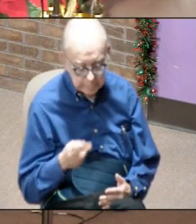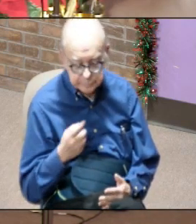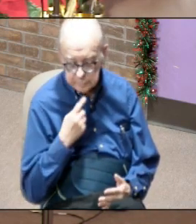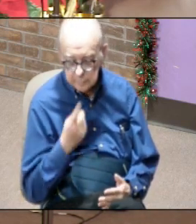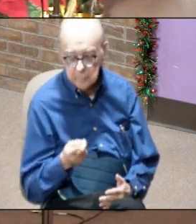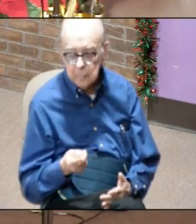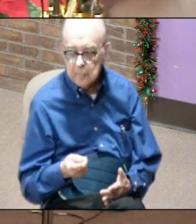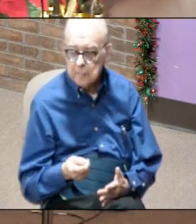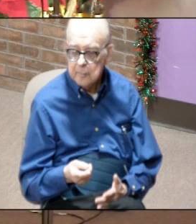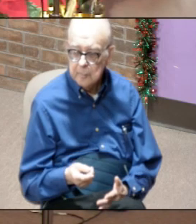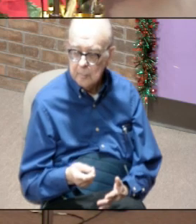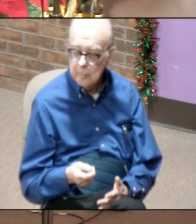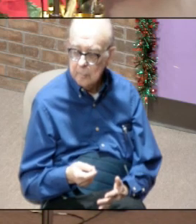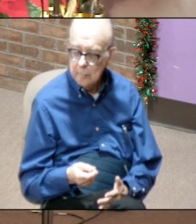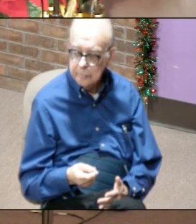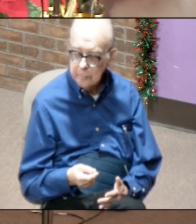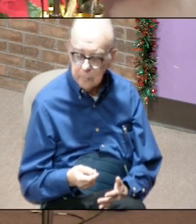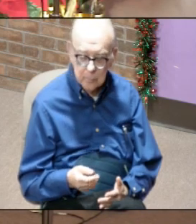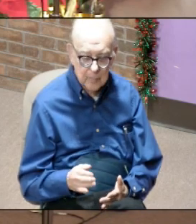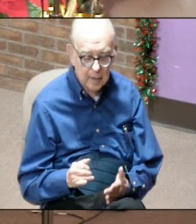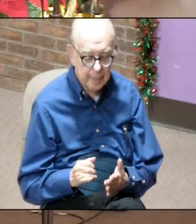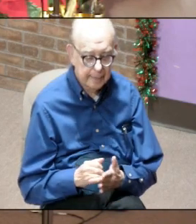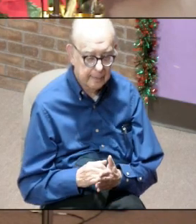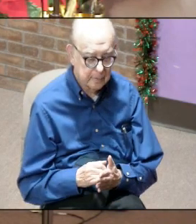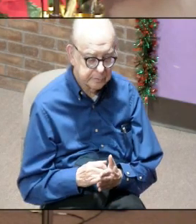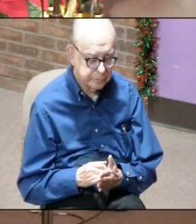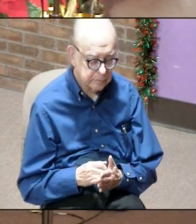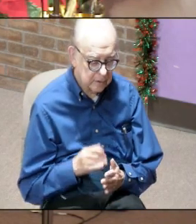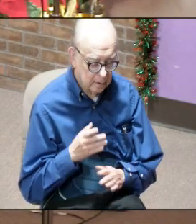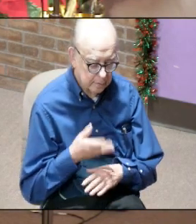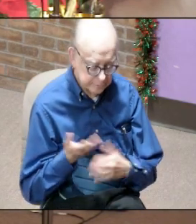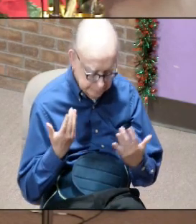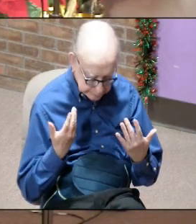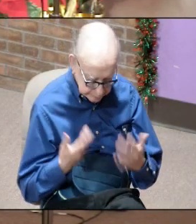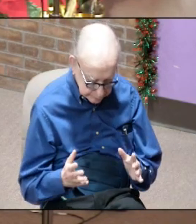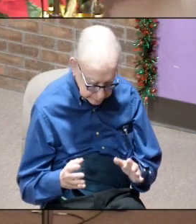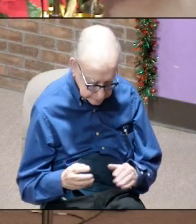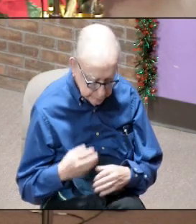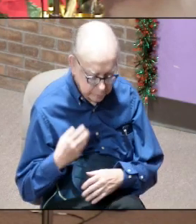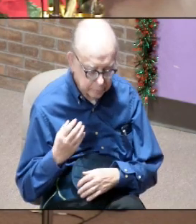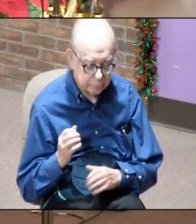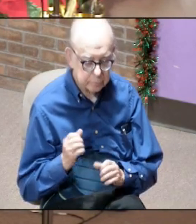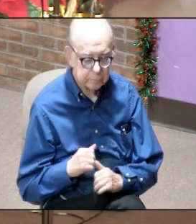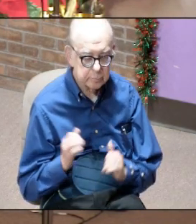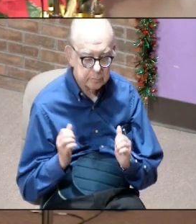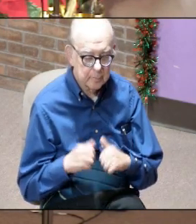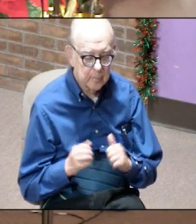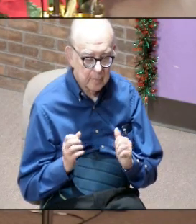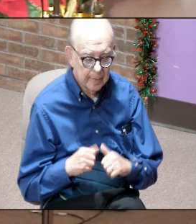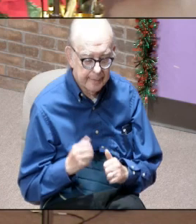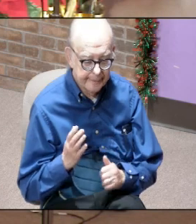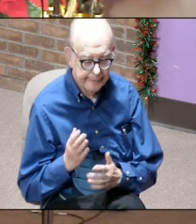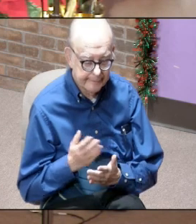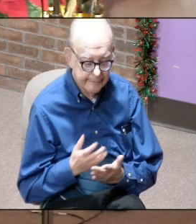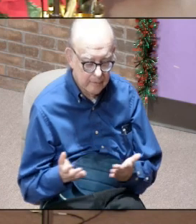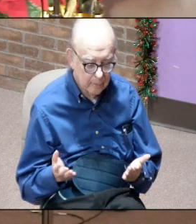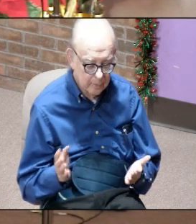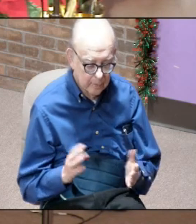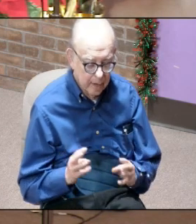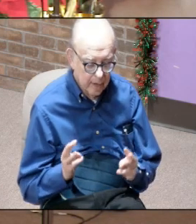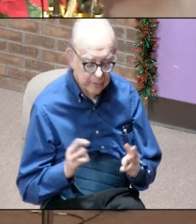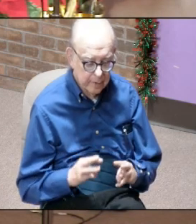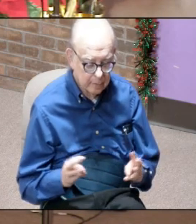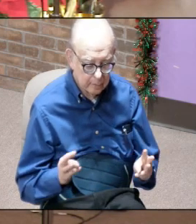says this, that at the aftermath of war, whenever there is a